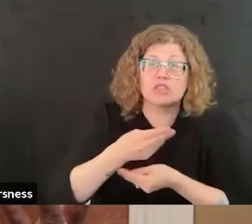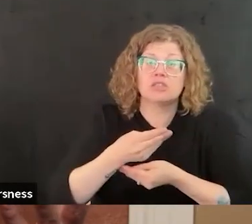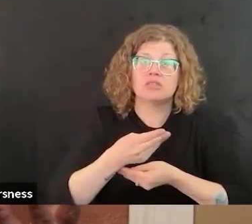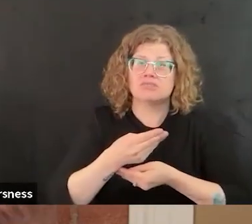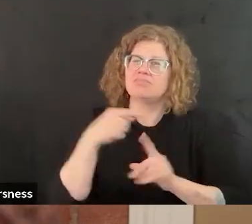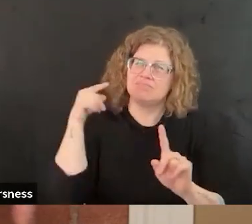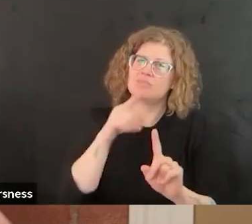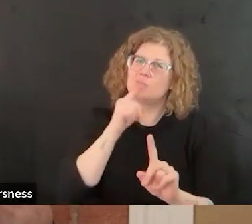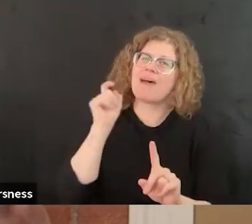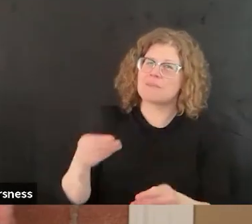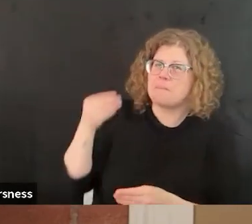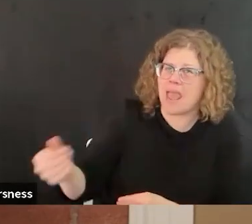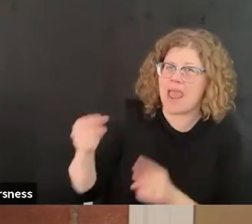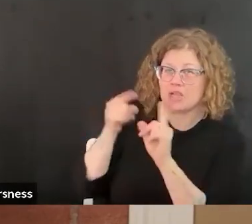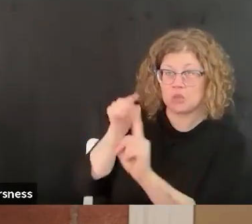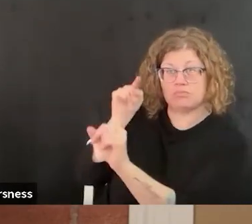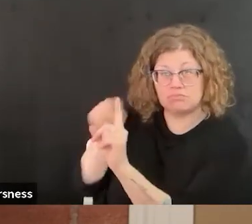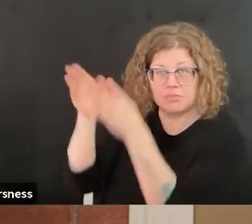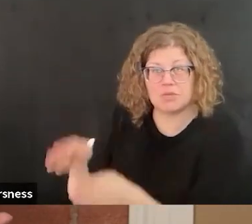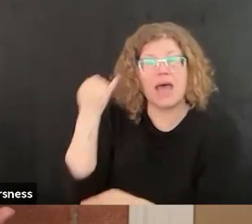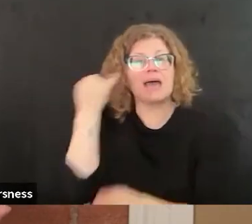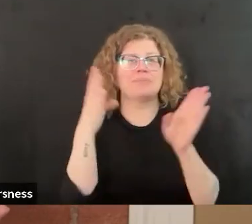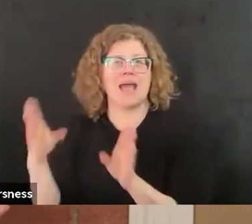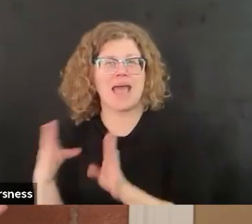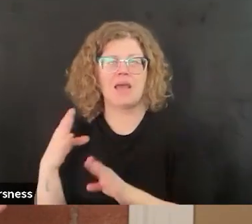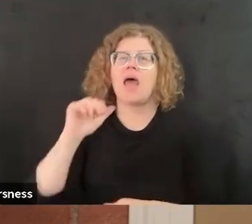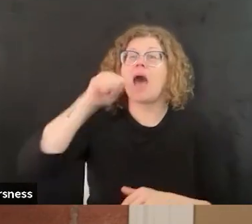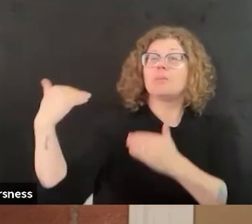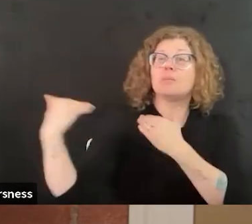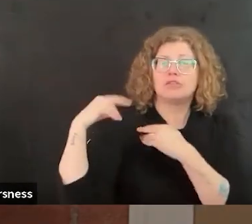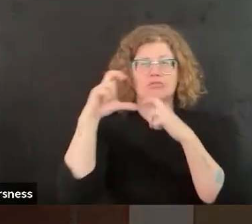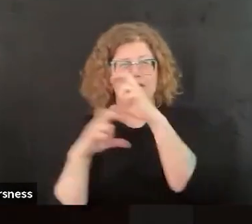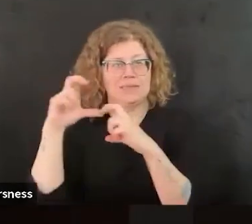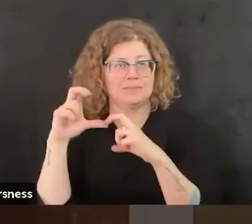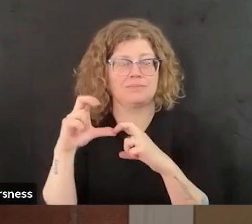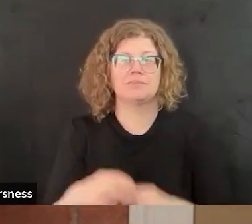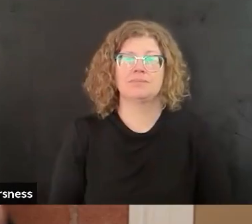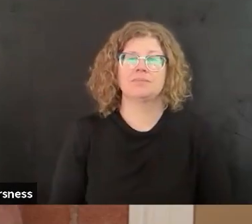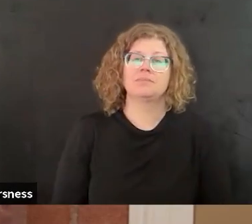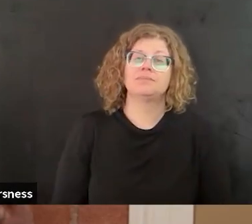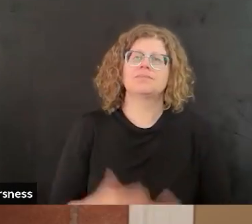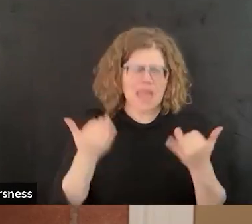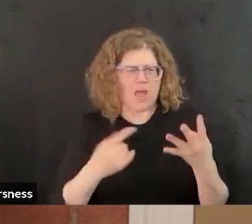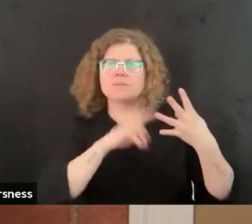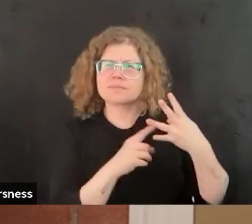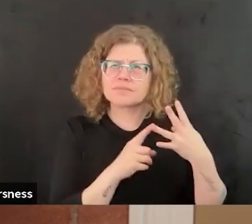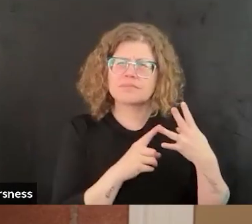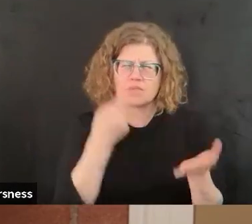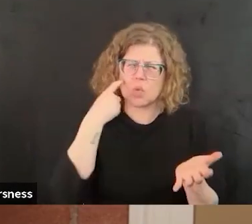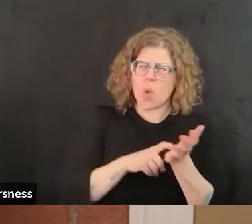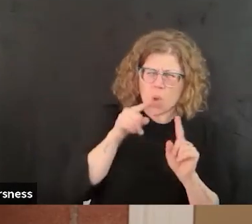actually just coming up with the idea, the design, the plans, and somebody else puts it into action. What's also getting more and more